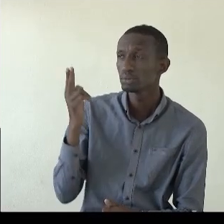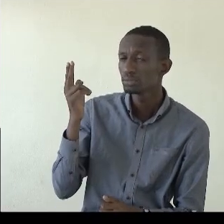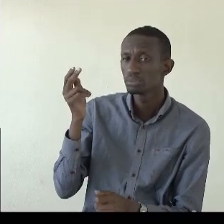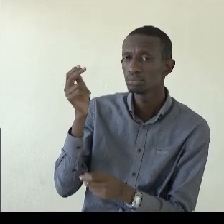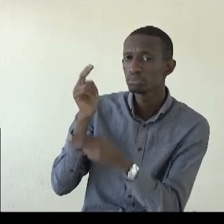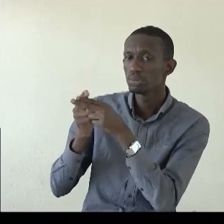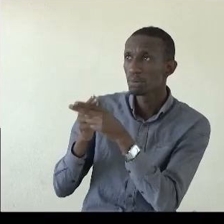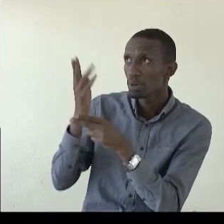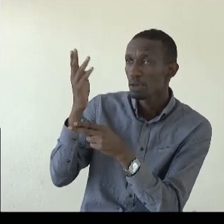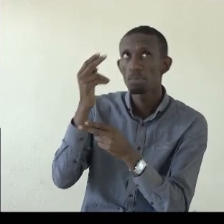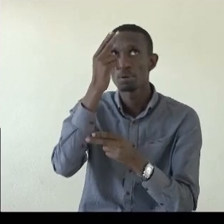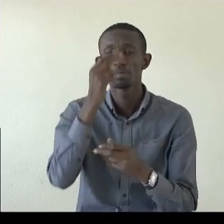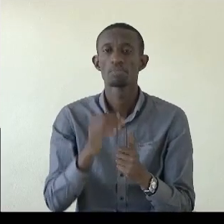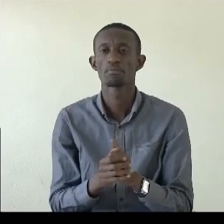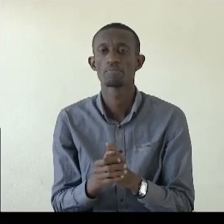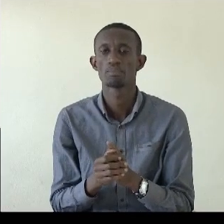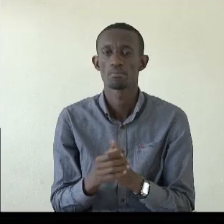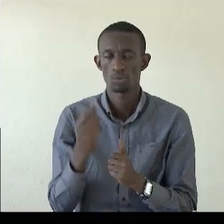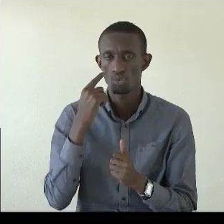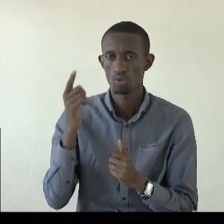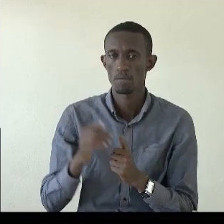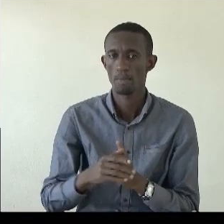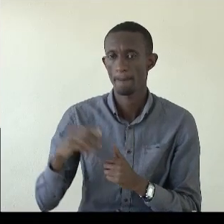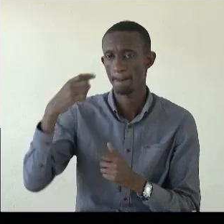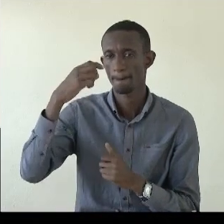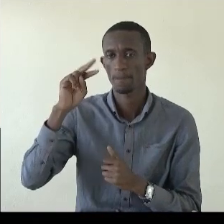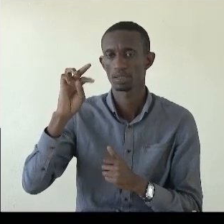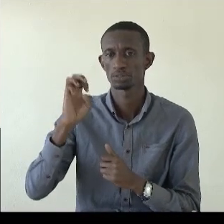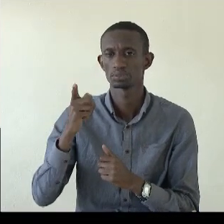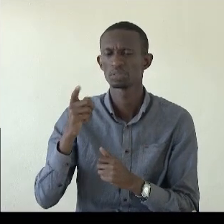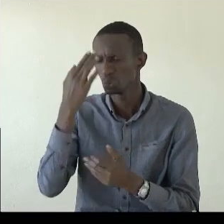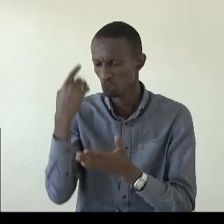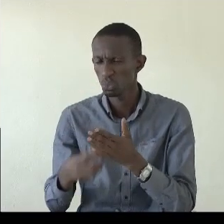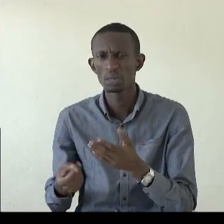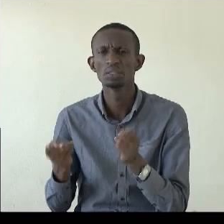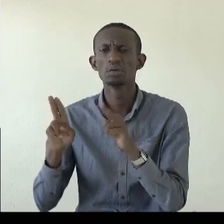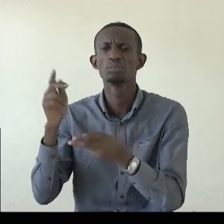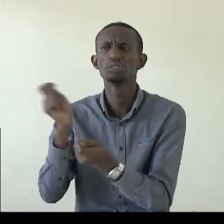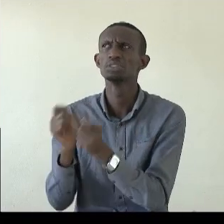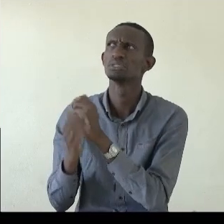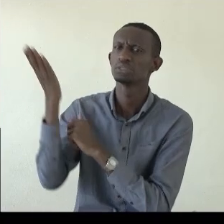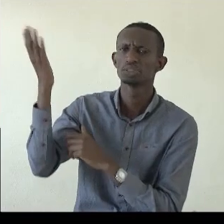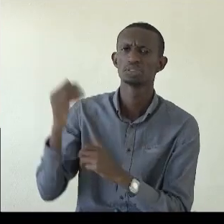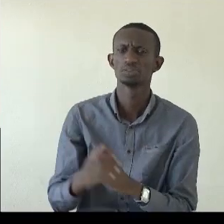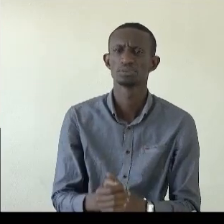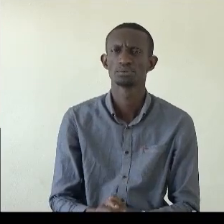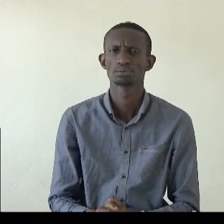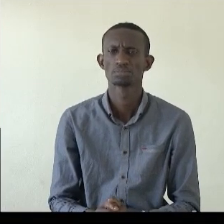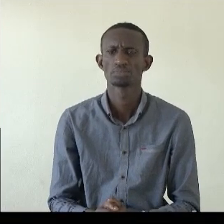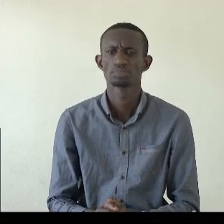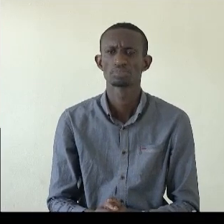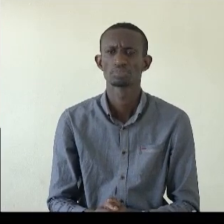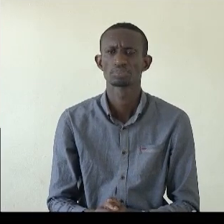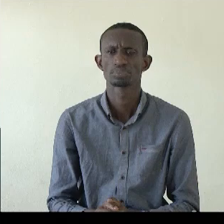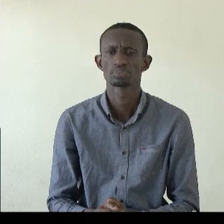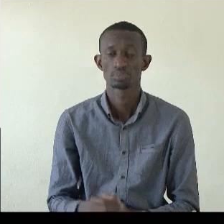as this. So we just look at the change. So what brings this change? So we need those reagents, B and C. B